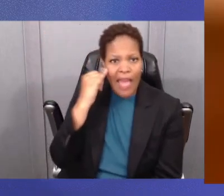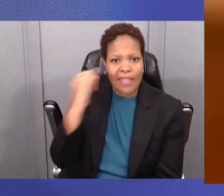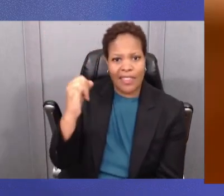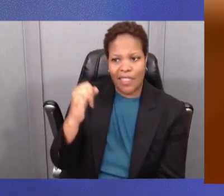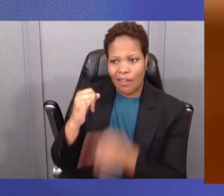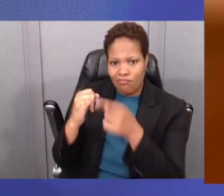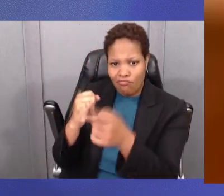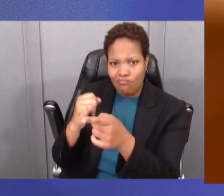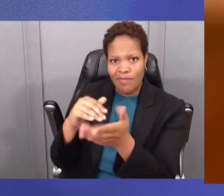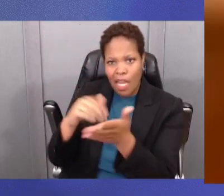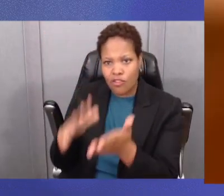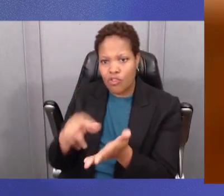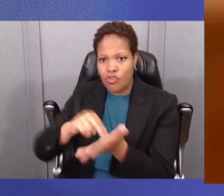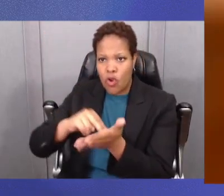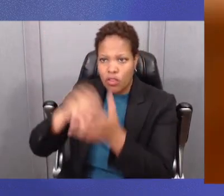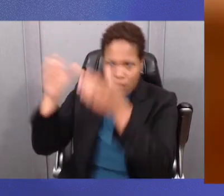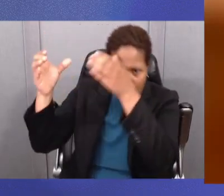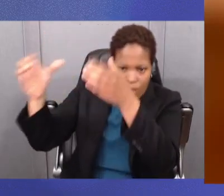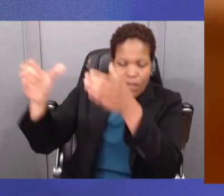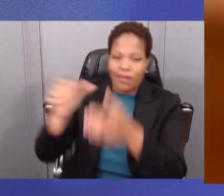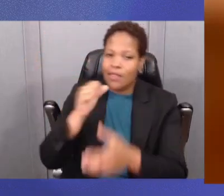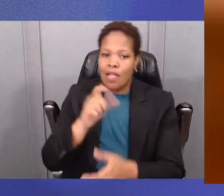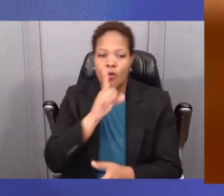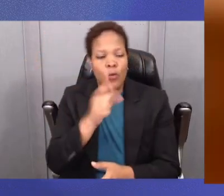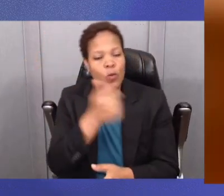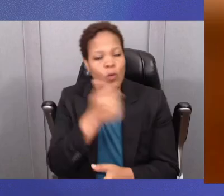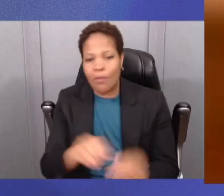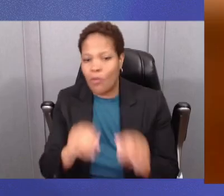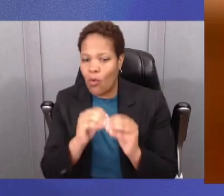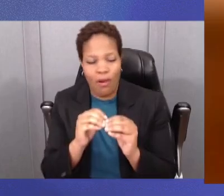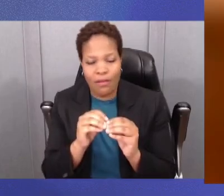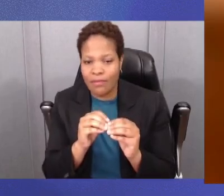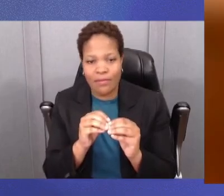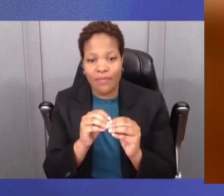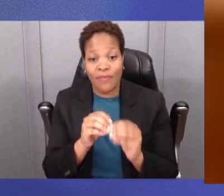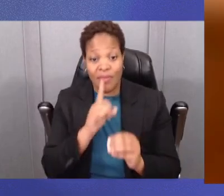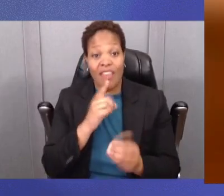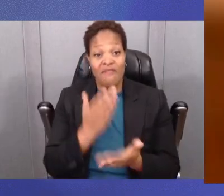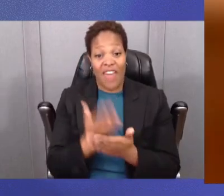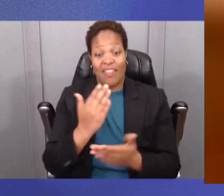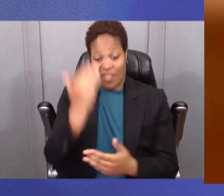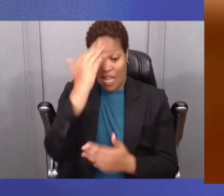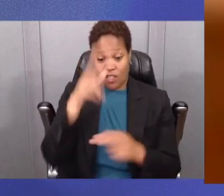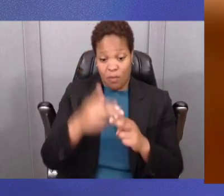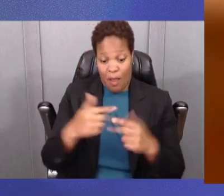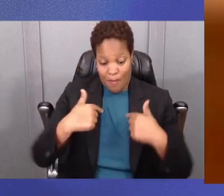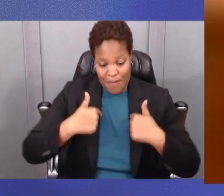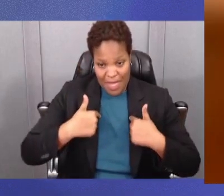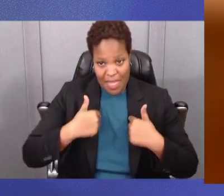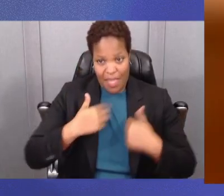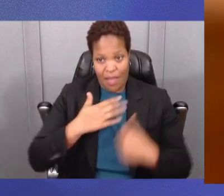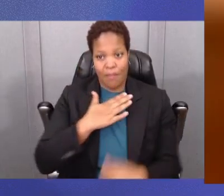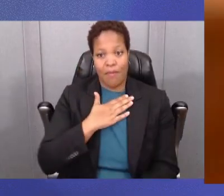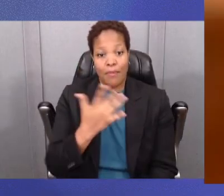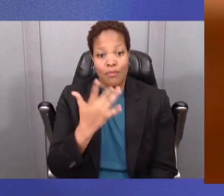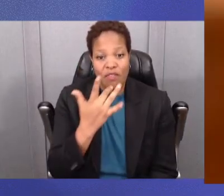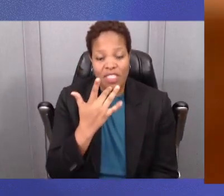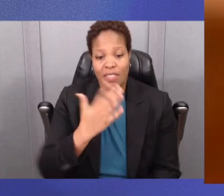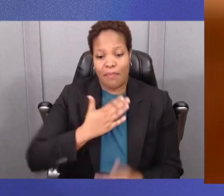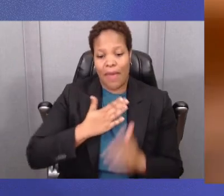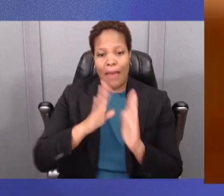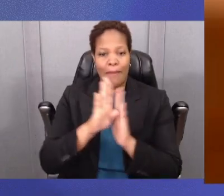nurse, that's not true anymore. In fact, the knowledge about me, my preferences, my background,